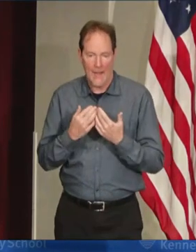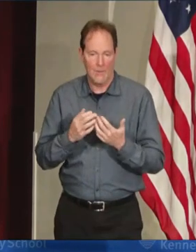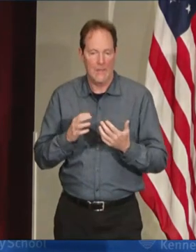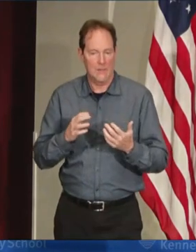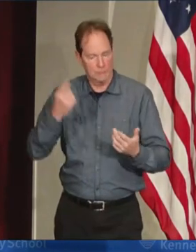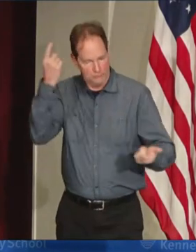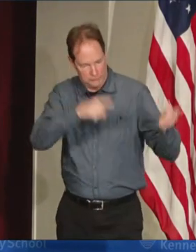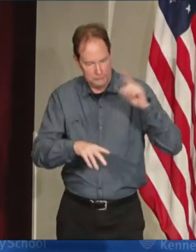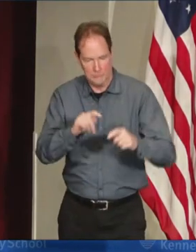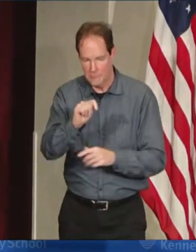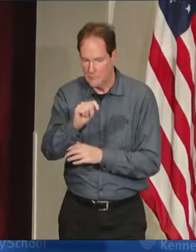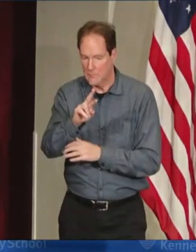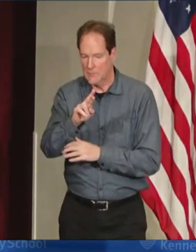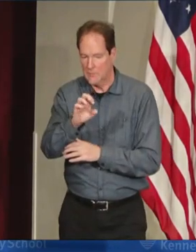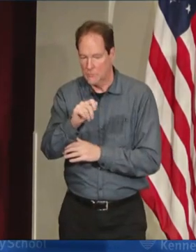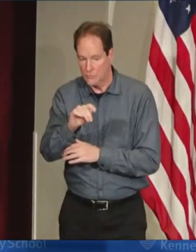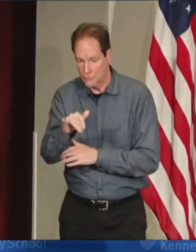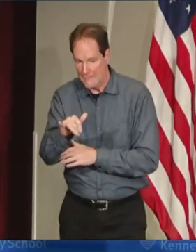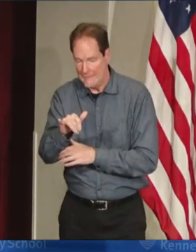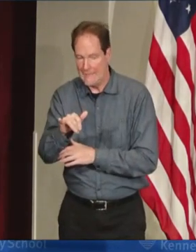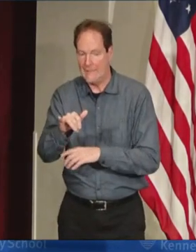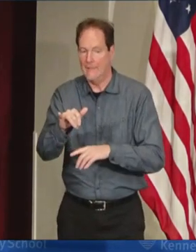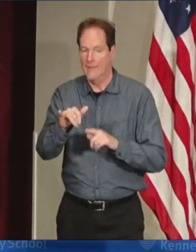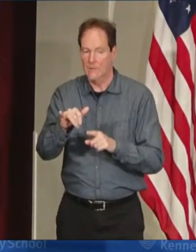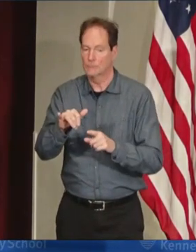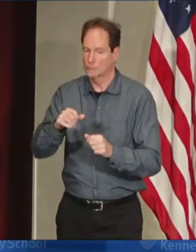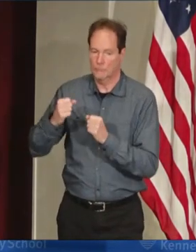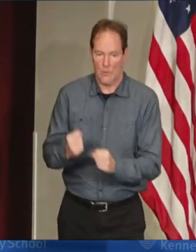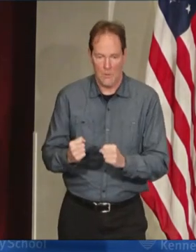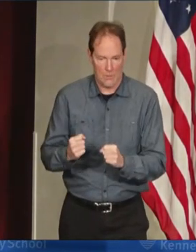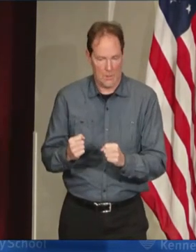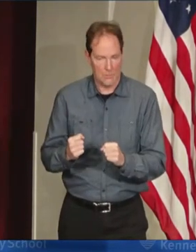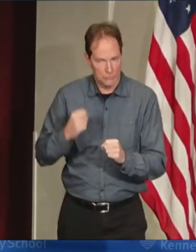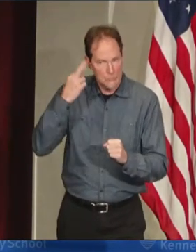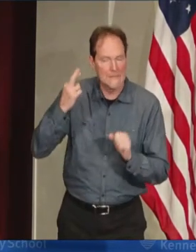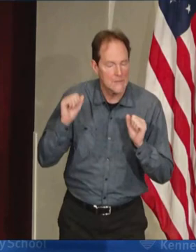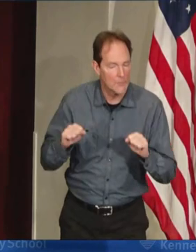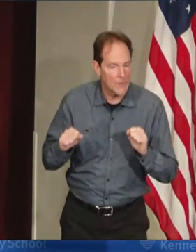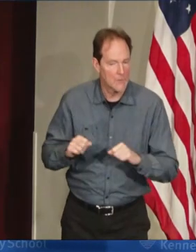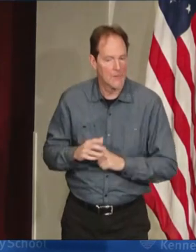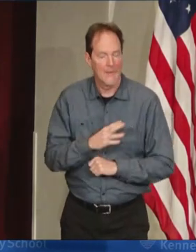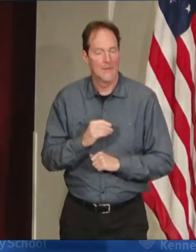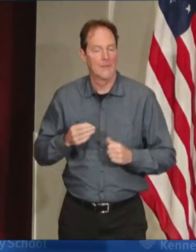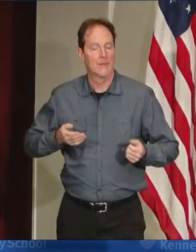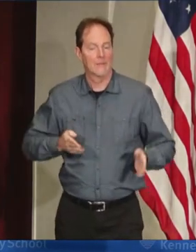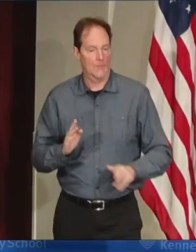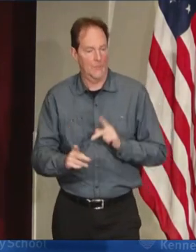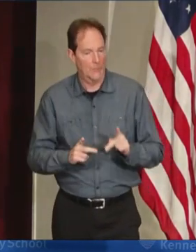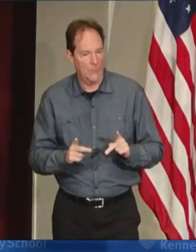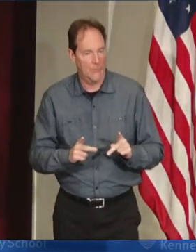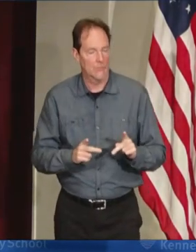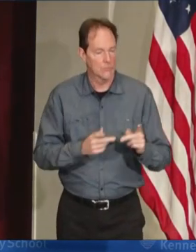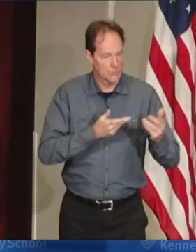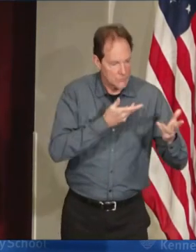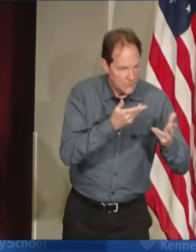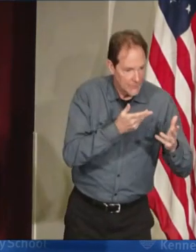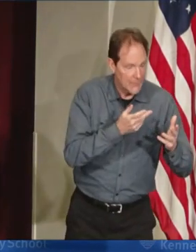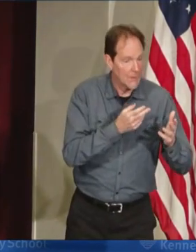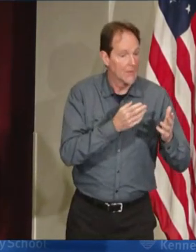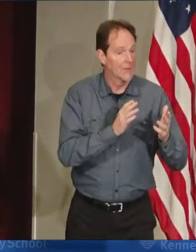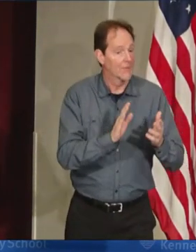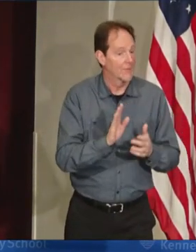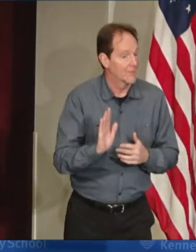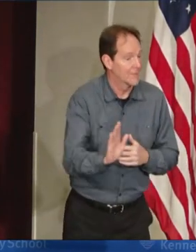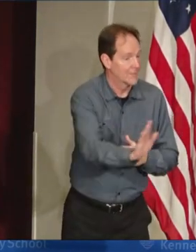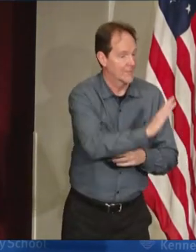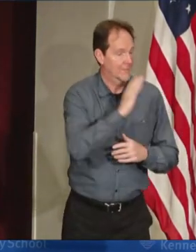together that's reasonably strong. But it also allowed people to work with representatives from their governments